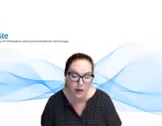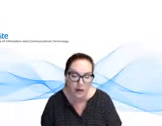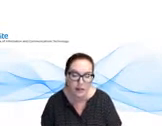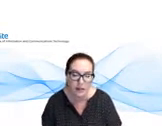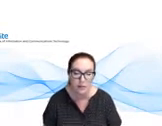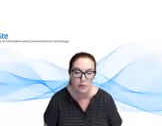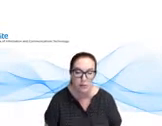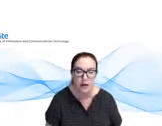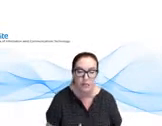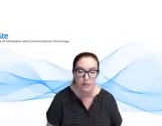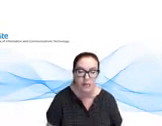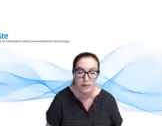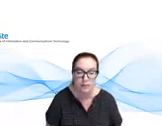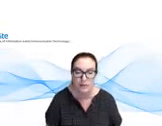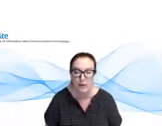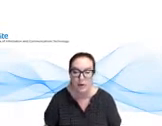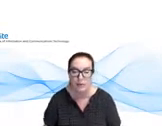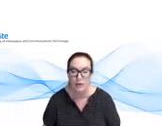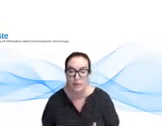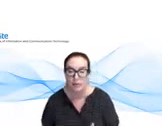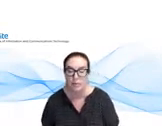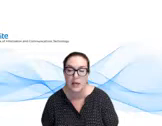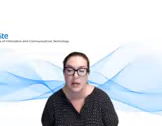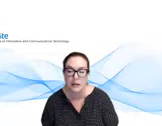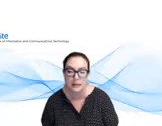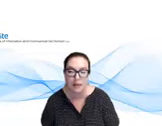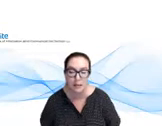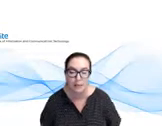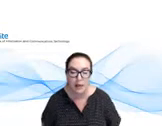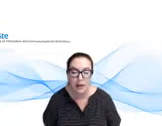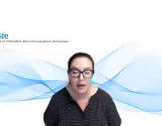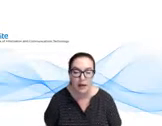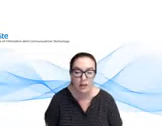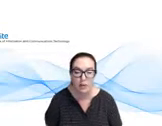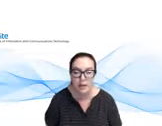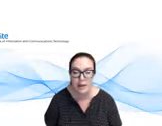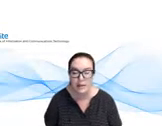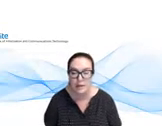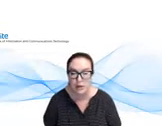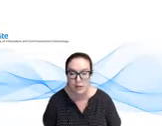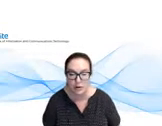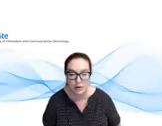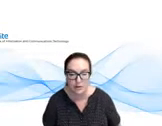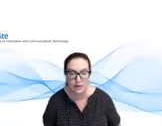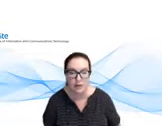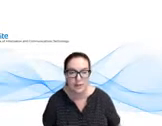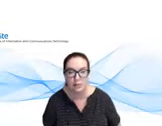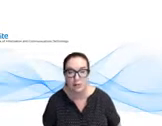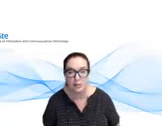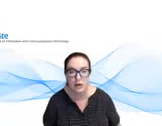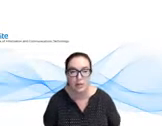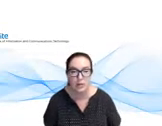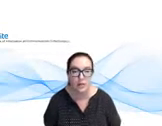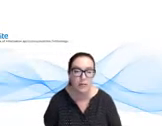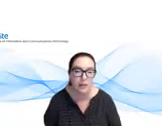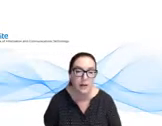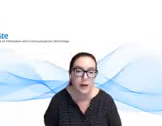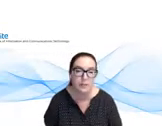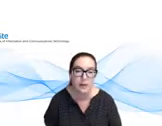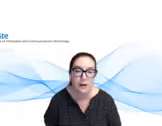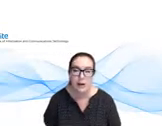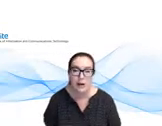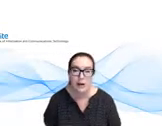the shelf ready and accessible? Do I build something, or do I remediate something? And we've made that decision, you know, step by step as we go